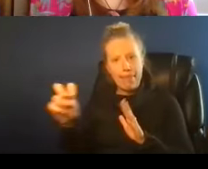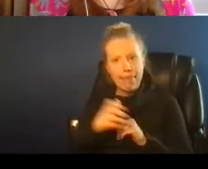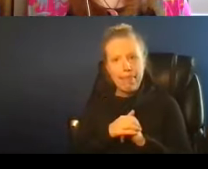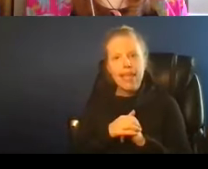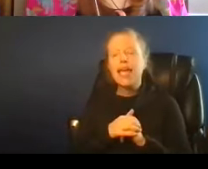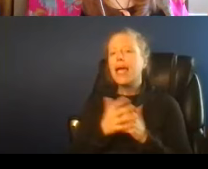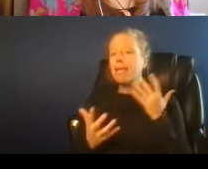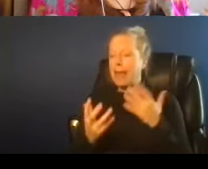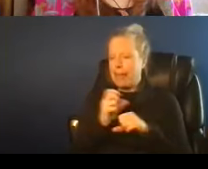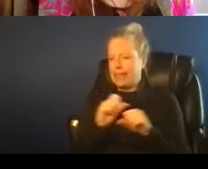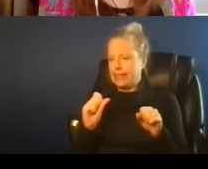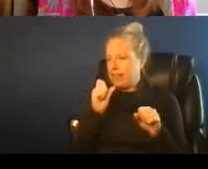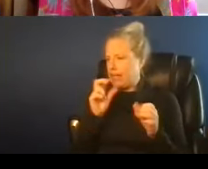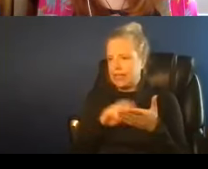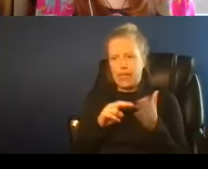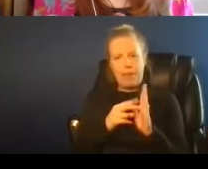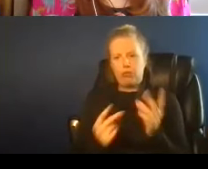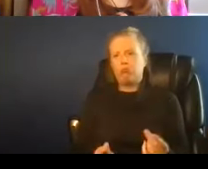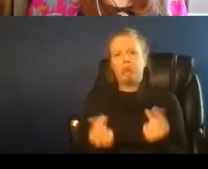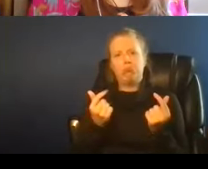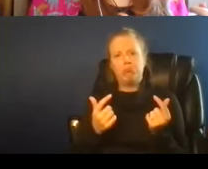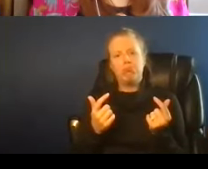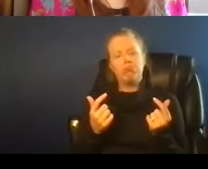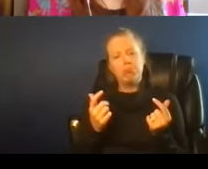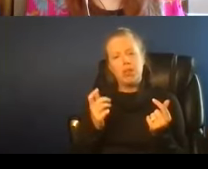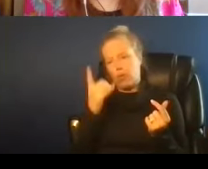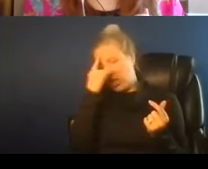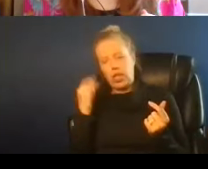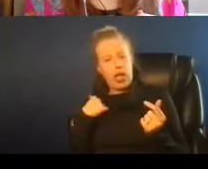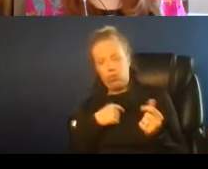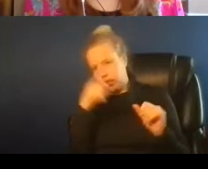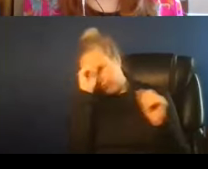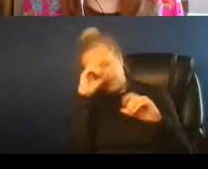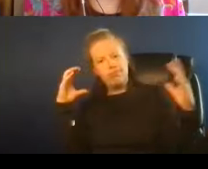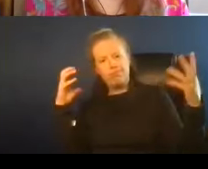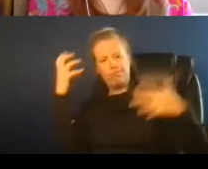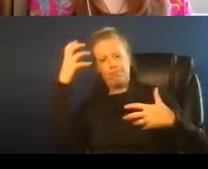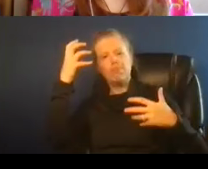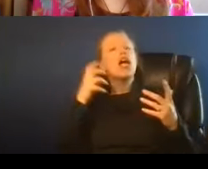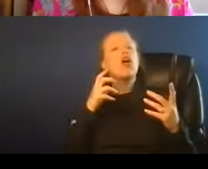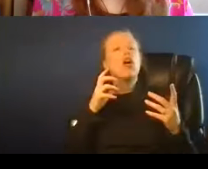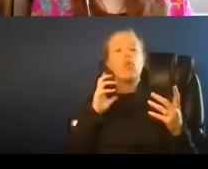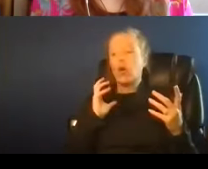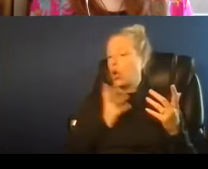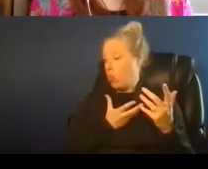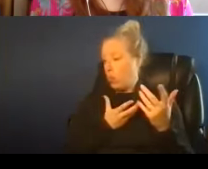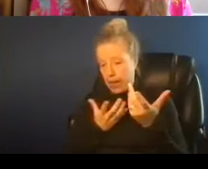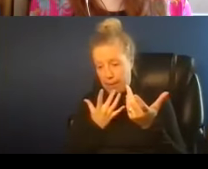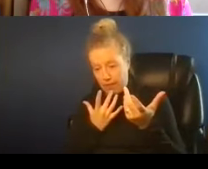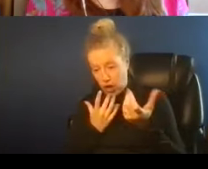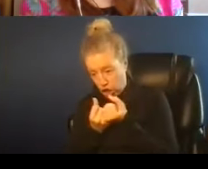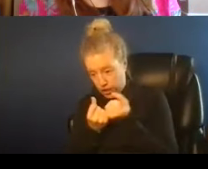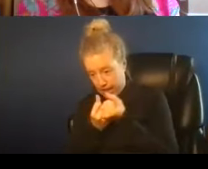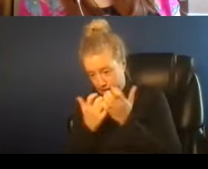doesn't result right away or in the way that advocates would prefer or would expect,